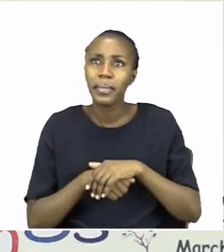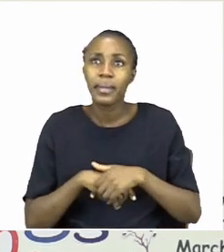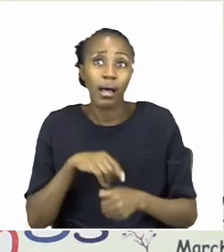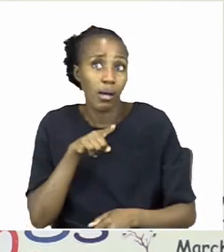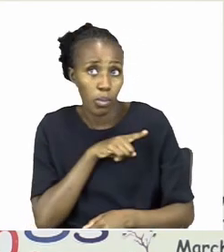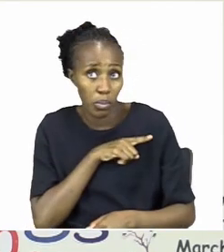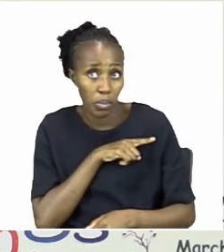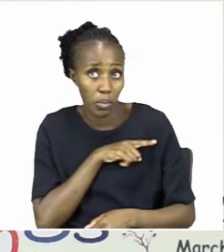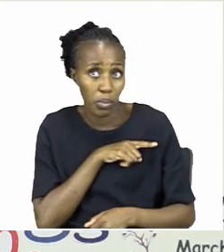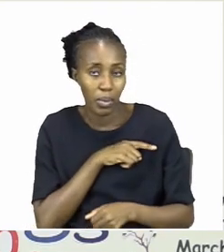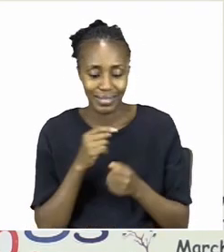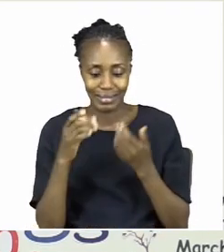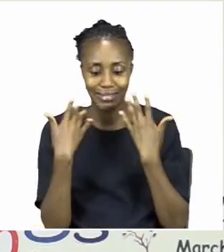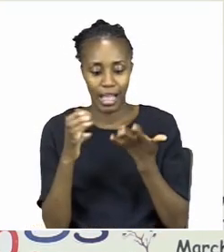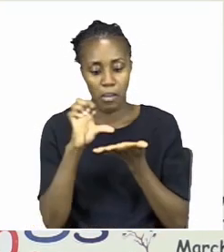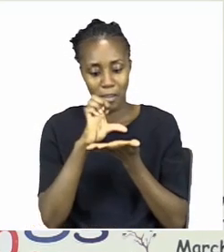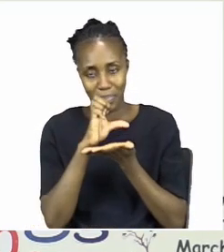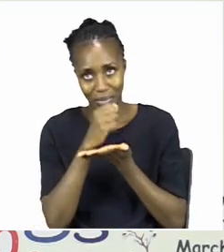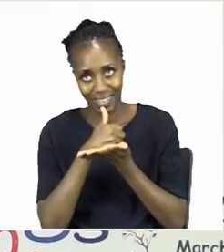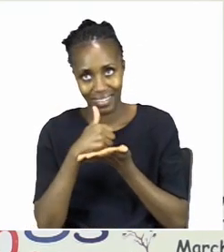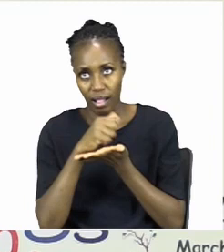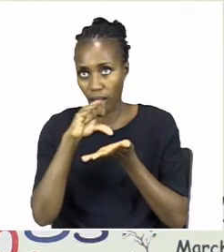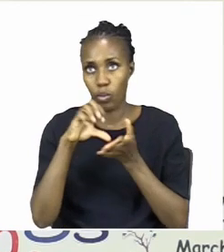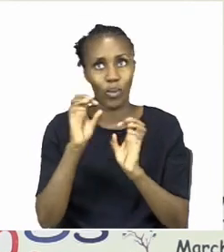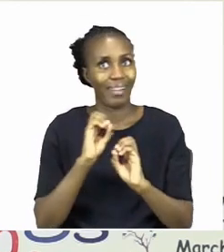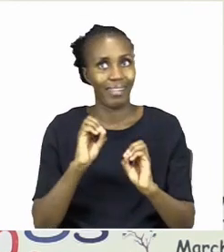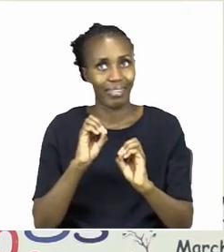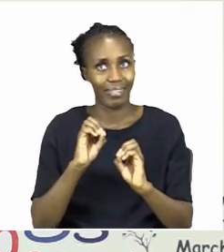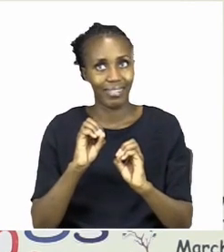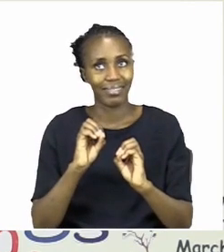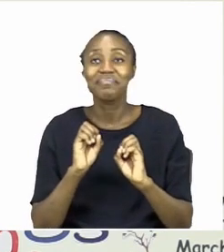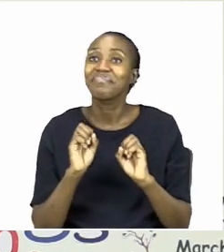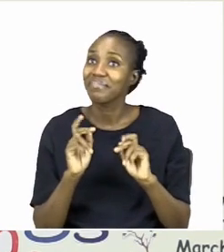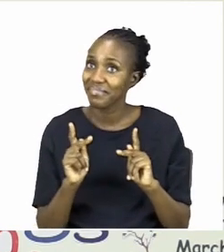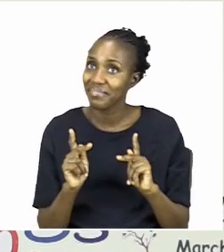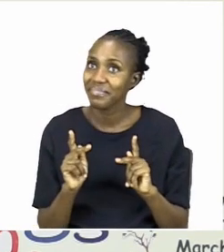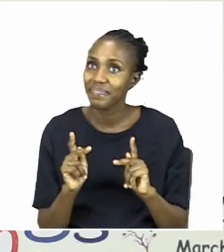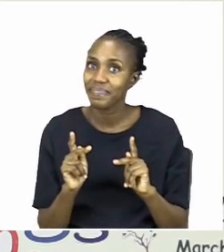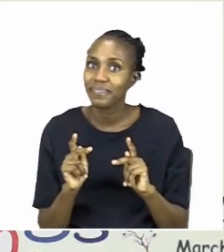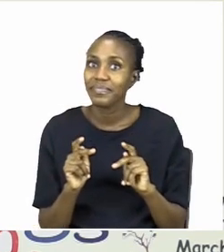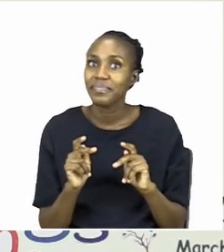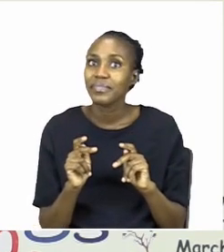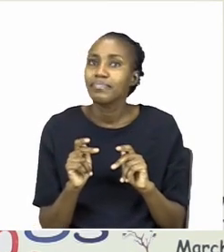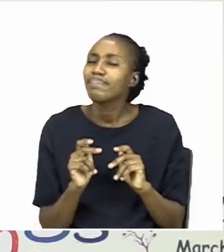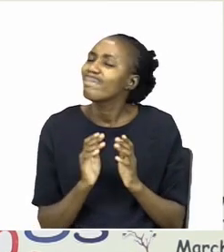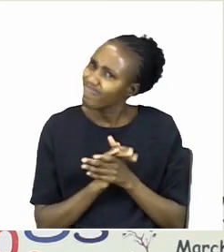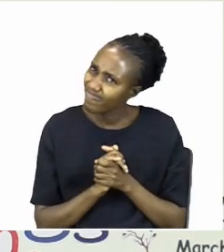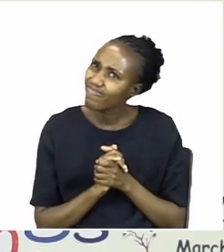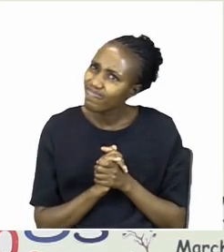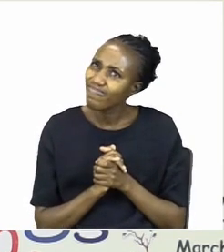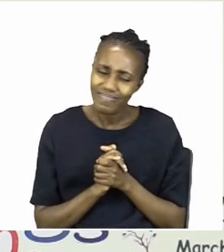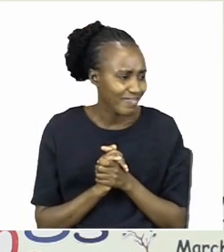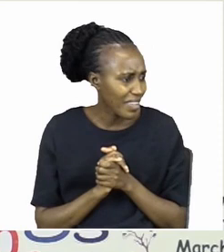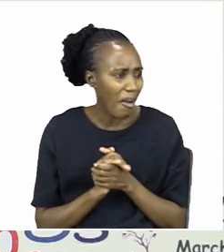hands nice and clean and all the nasty germs away. Now before we go, I've invited my